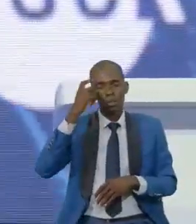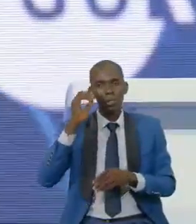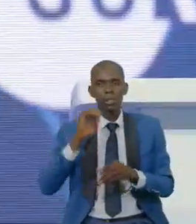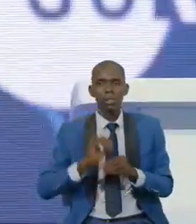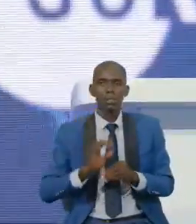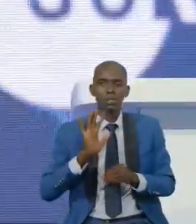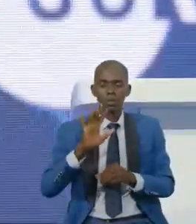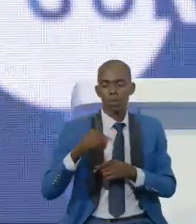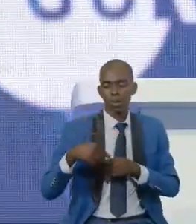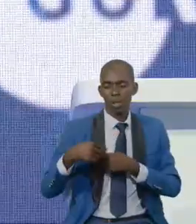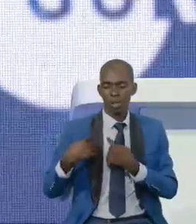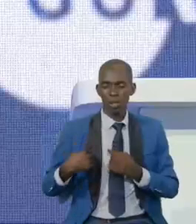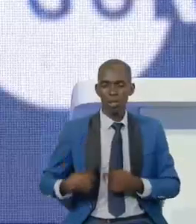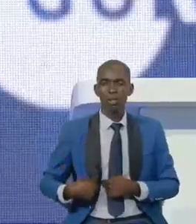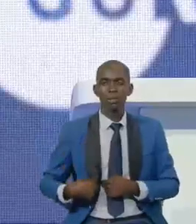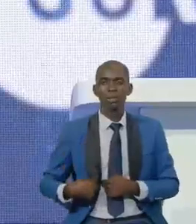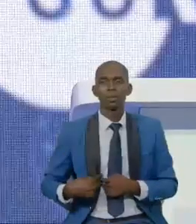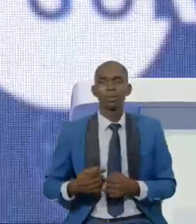heart,